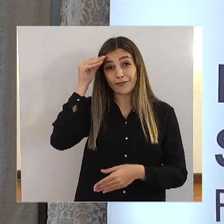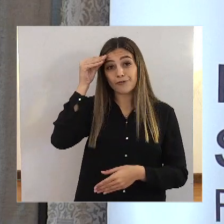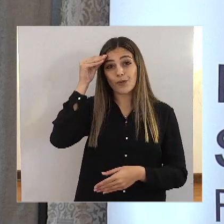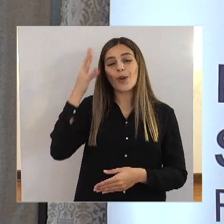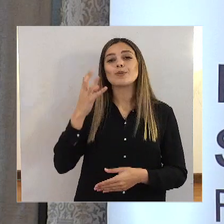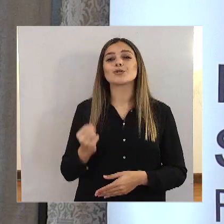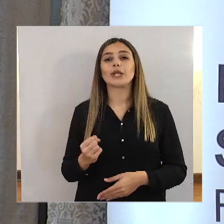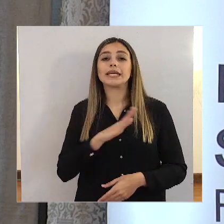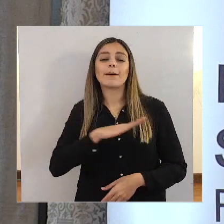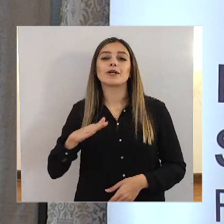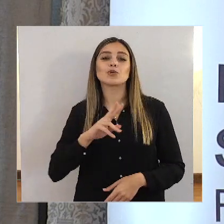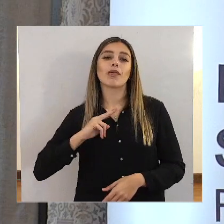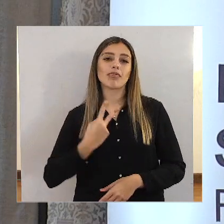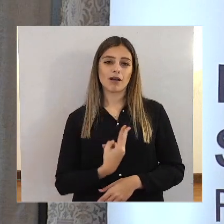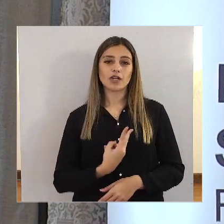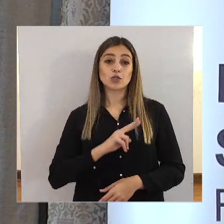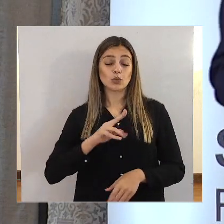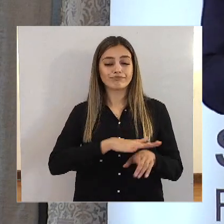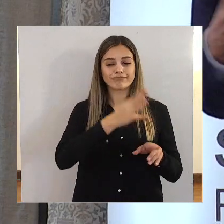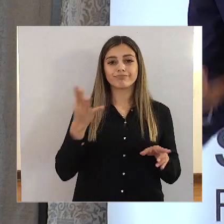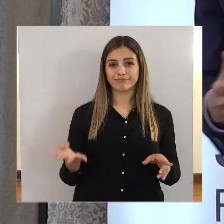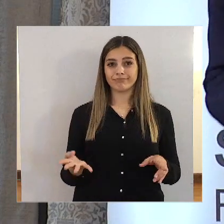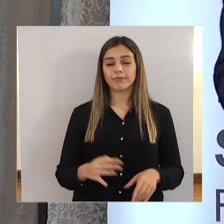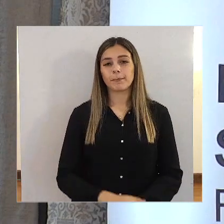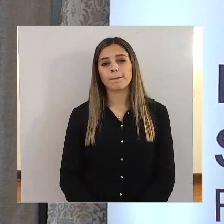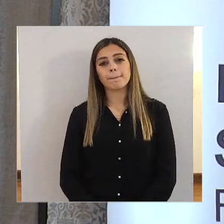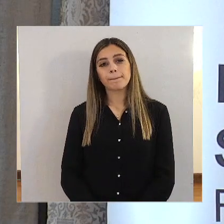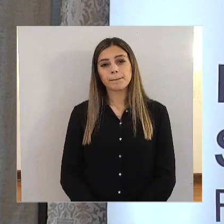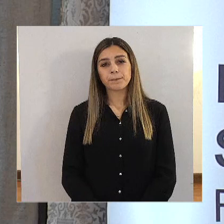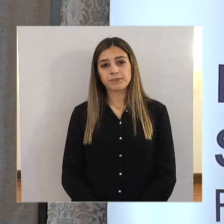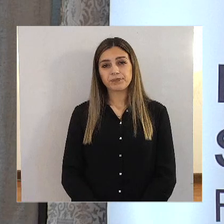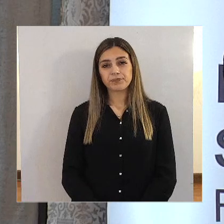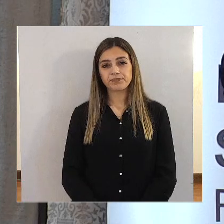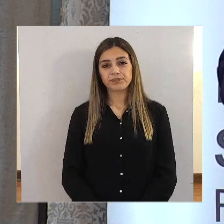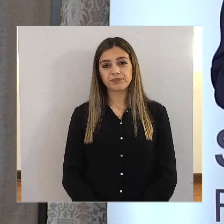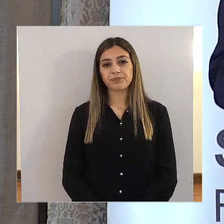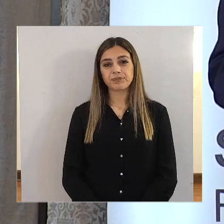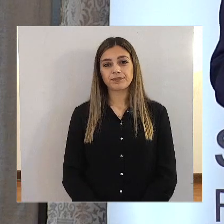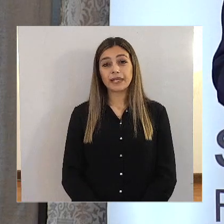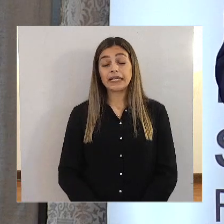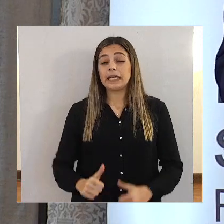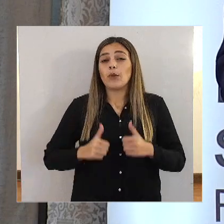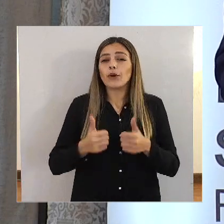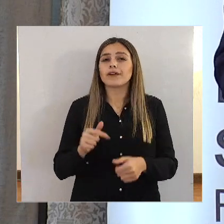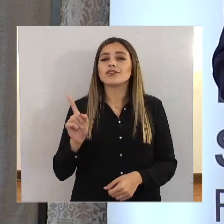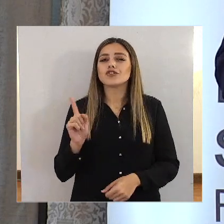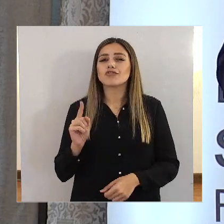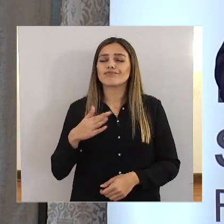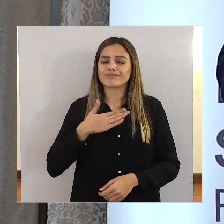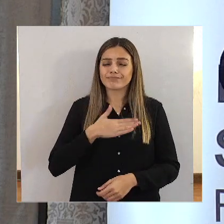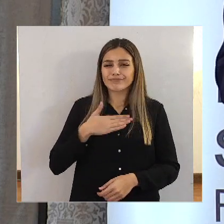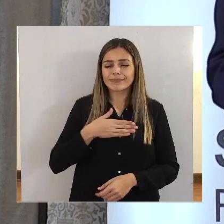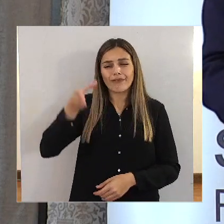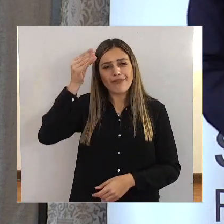knowledge perspective to truly be more sensitive. The key word possibly here is being more sensitive and sensibilizing all